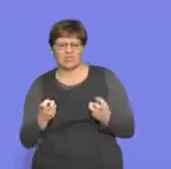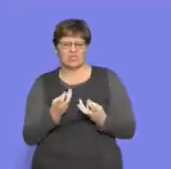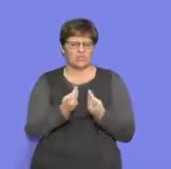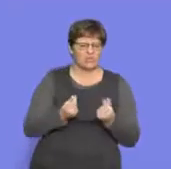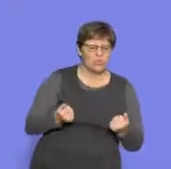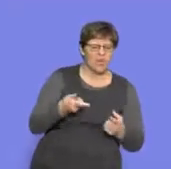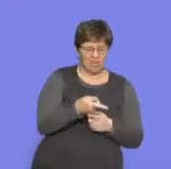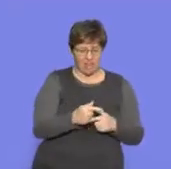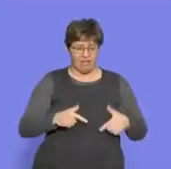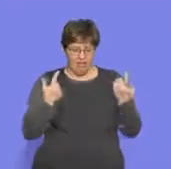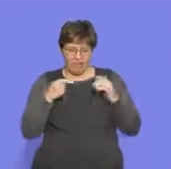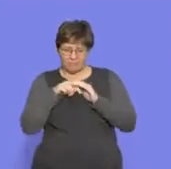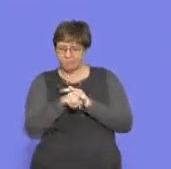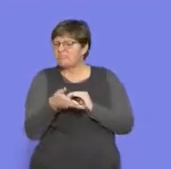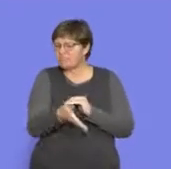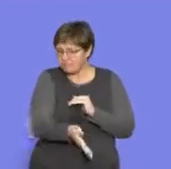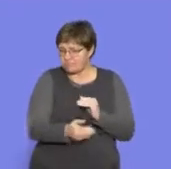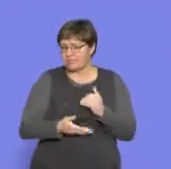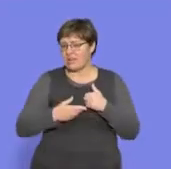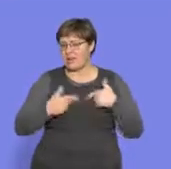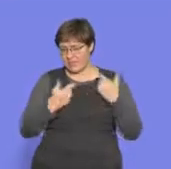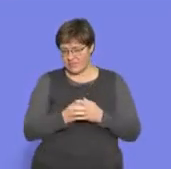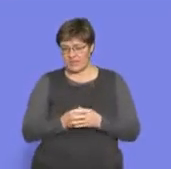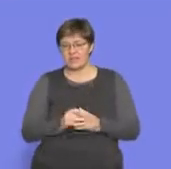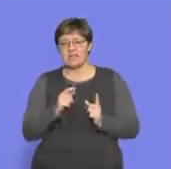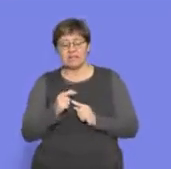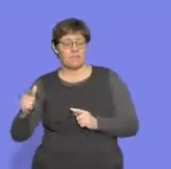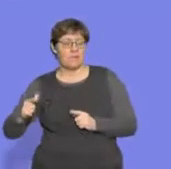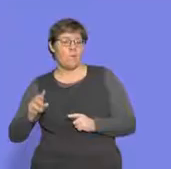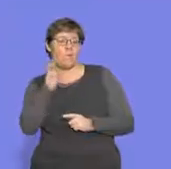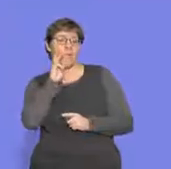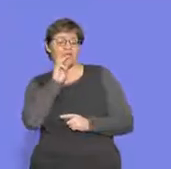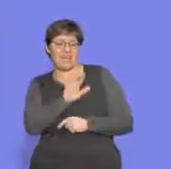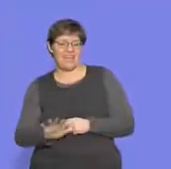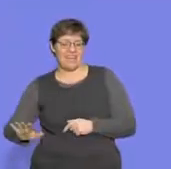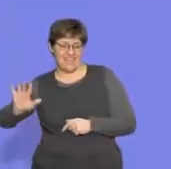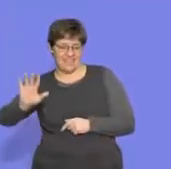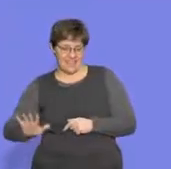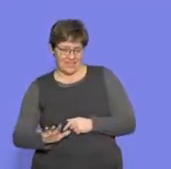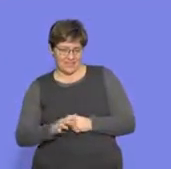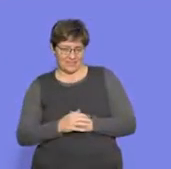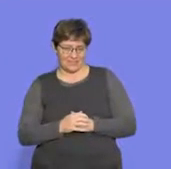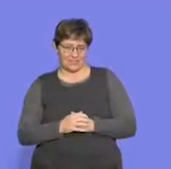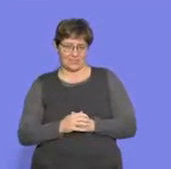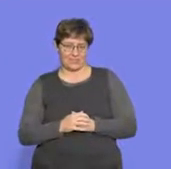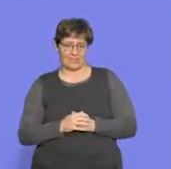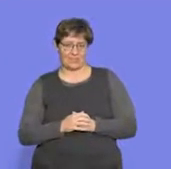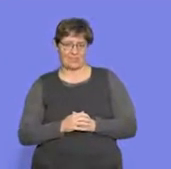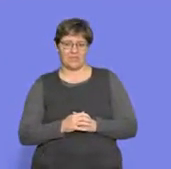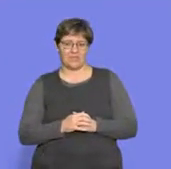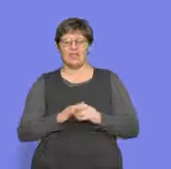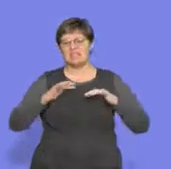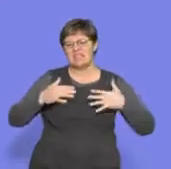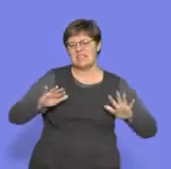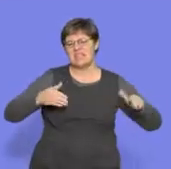rocks that we have life forms living on, supported by, as well as the aquatic parts or the water in our oceans,